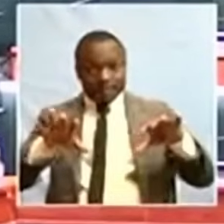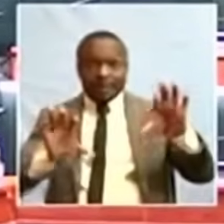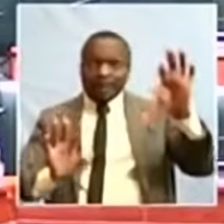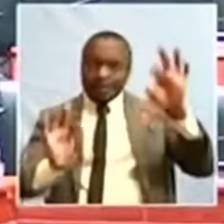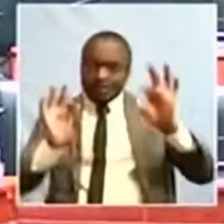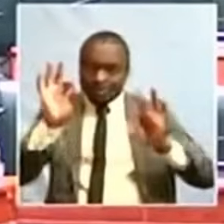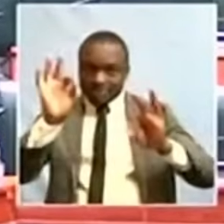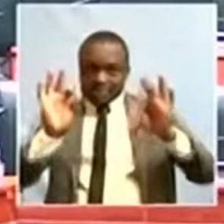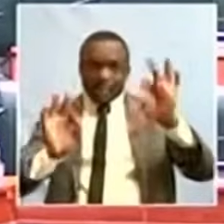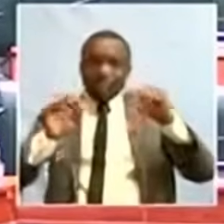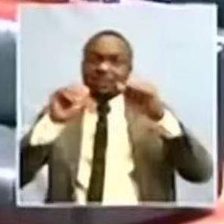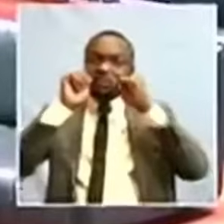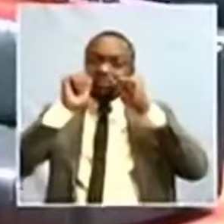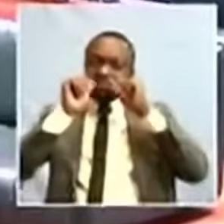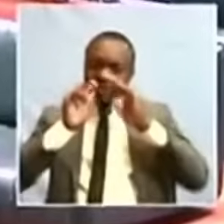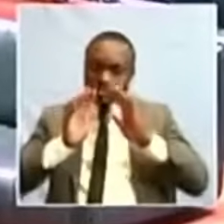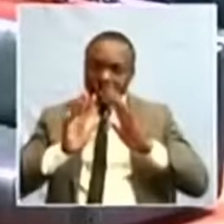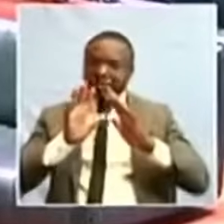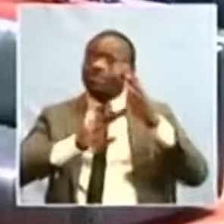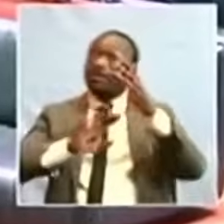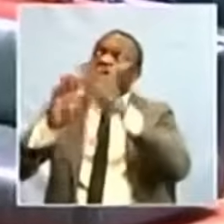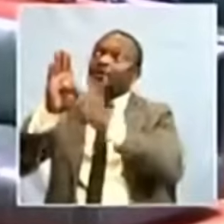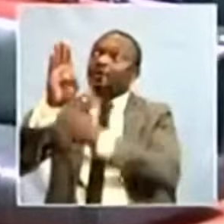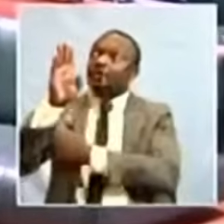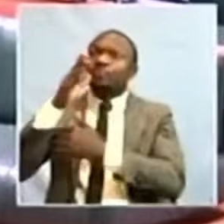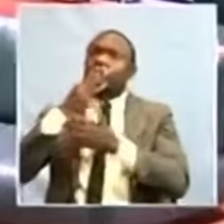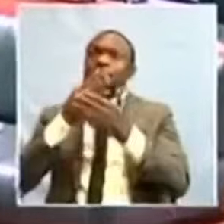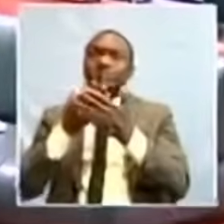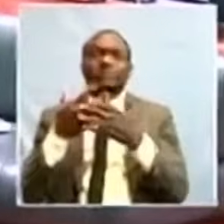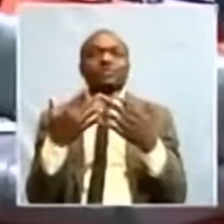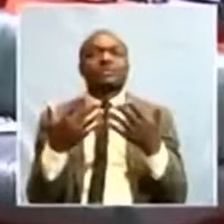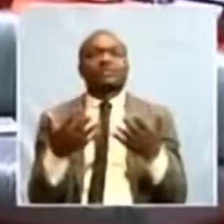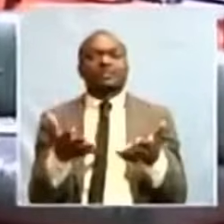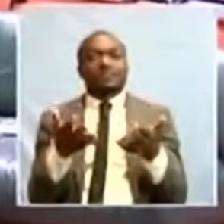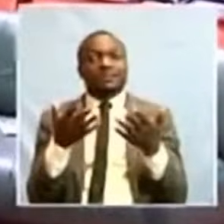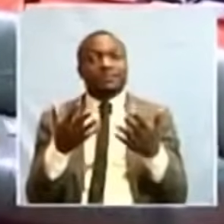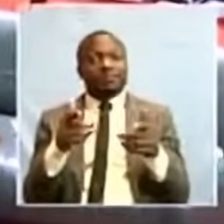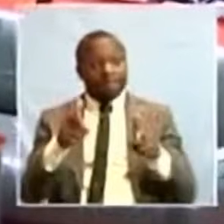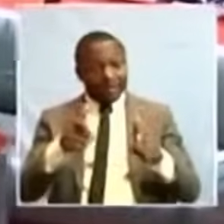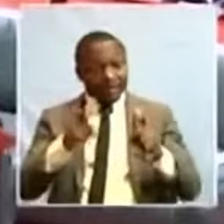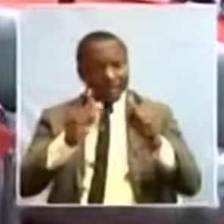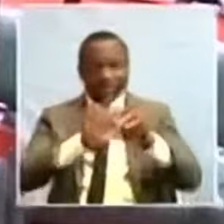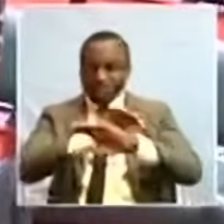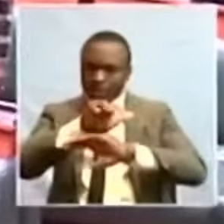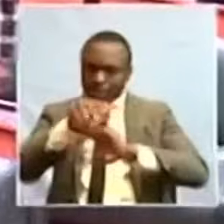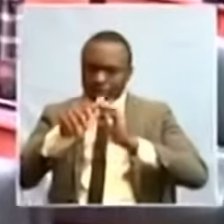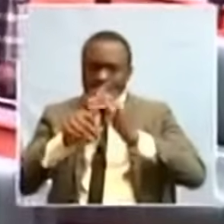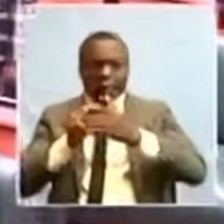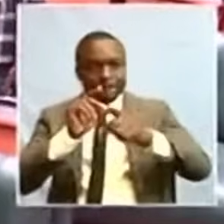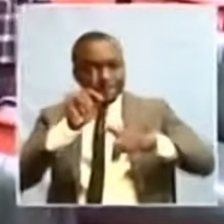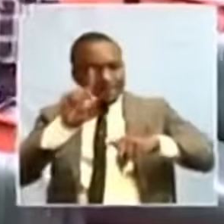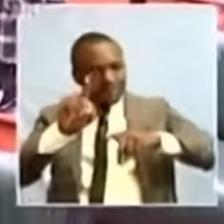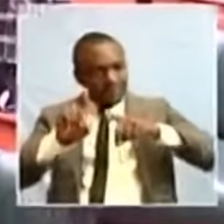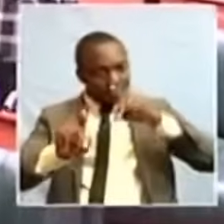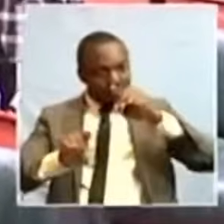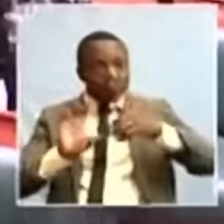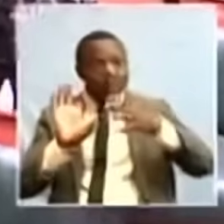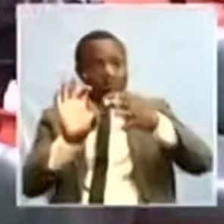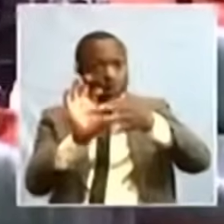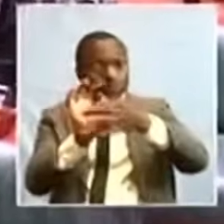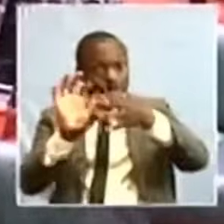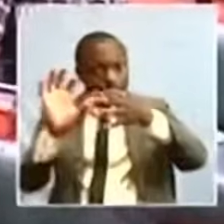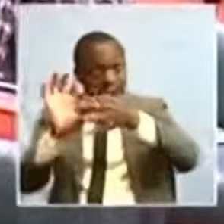motherland, fashioned with and blessed by those to them. Let us all have